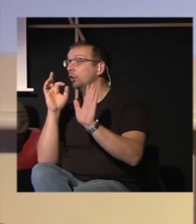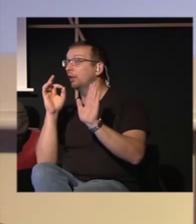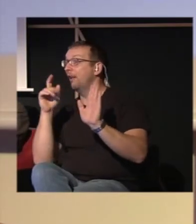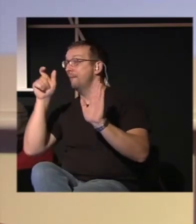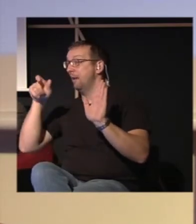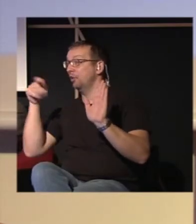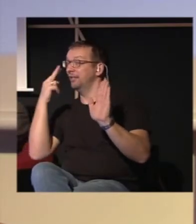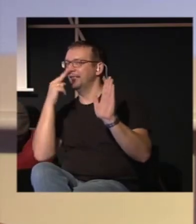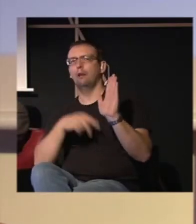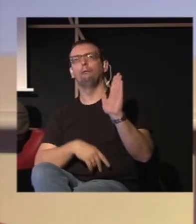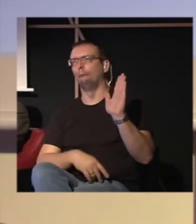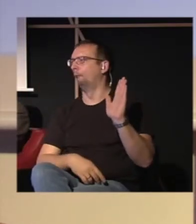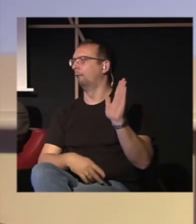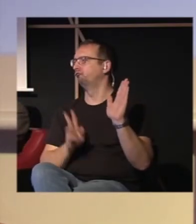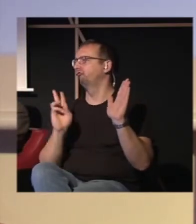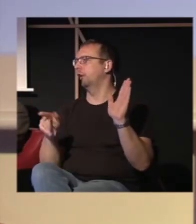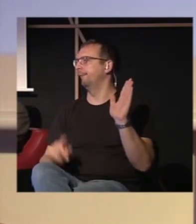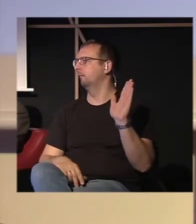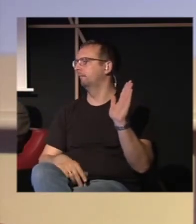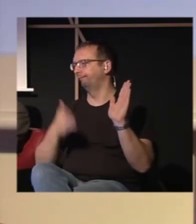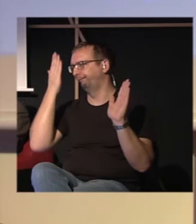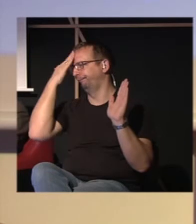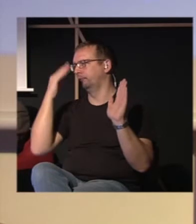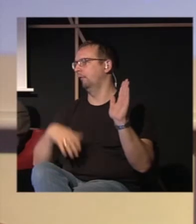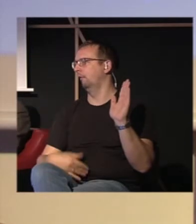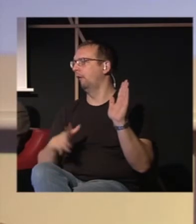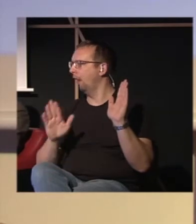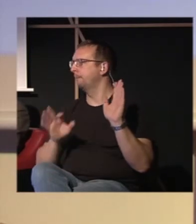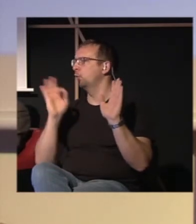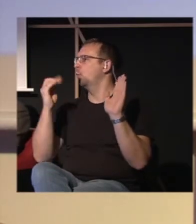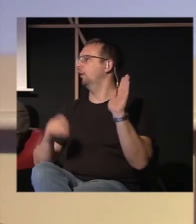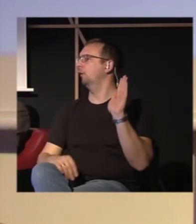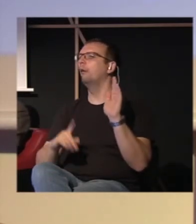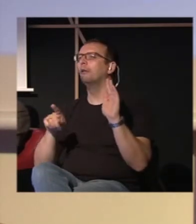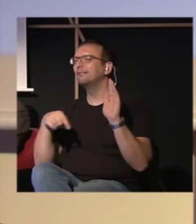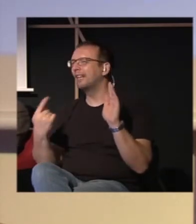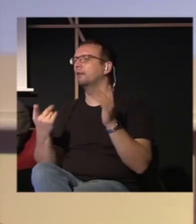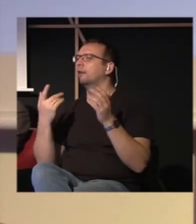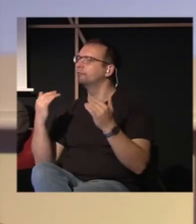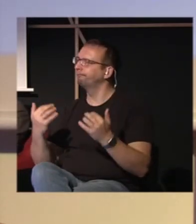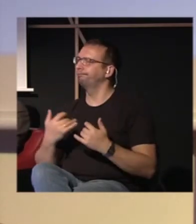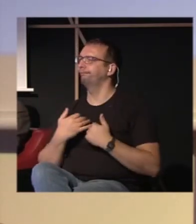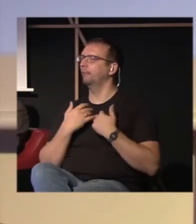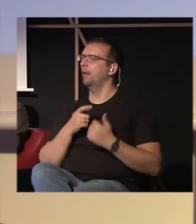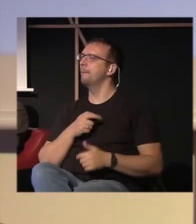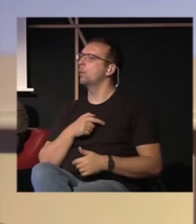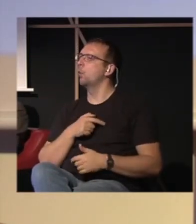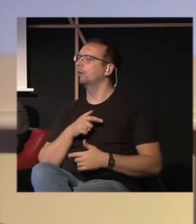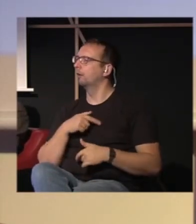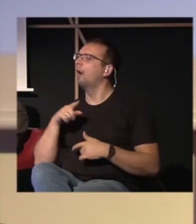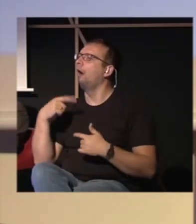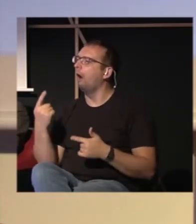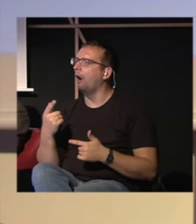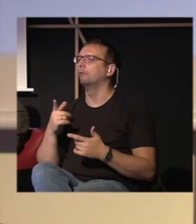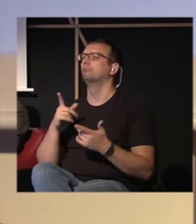by seeing a disabled person working in a football club or in an FA or in a football organization,